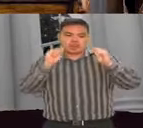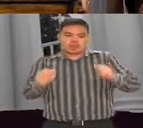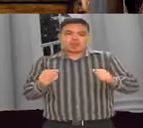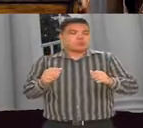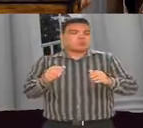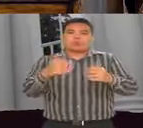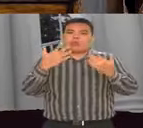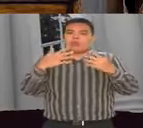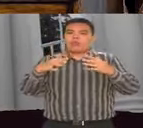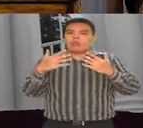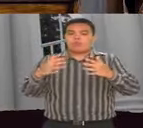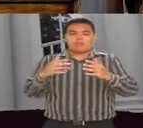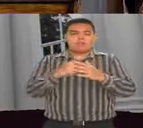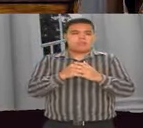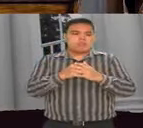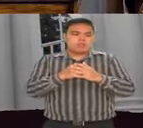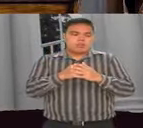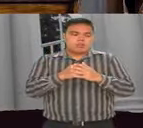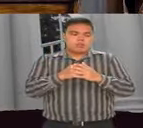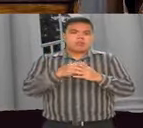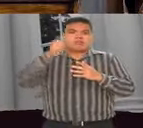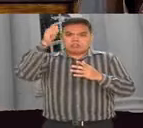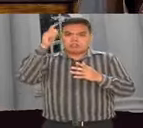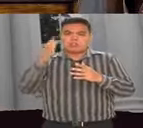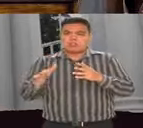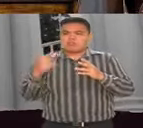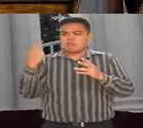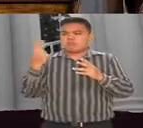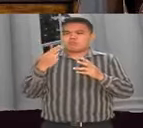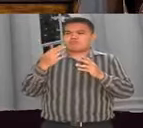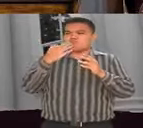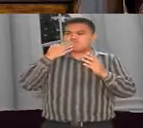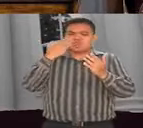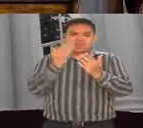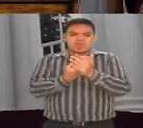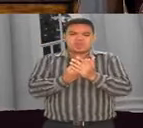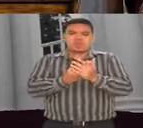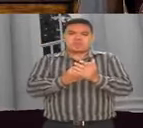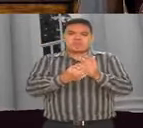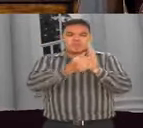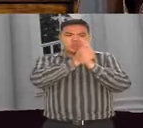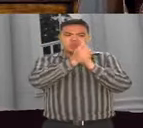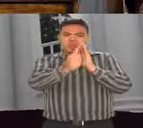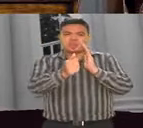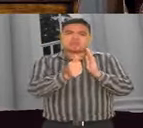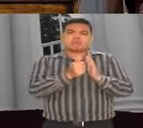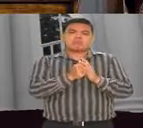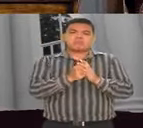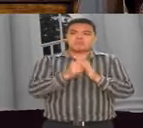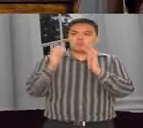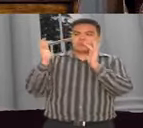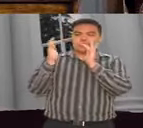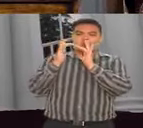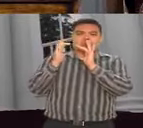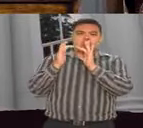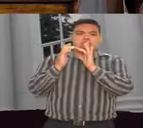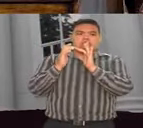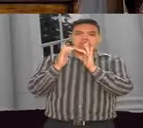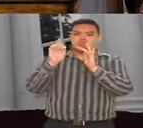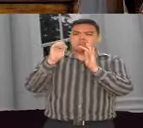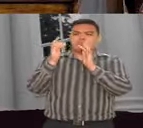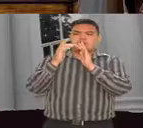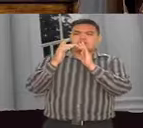ability, grabe og kanang skill, grabe og